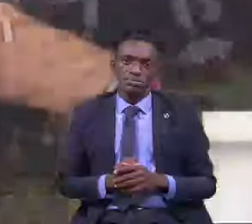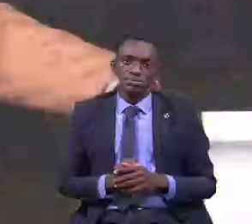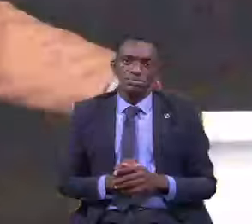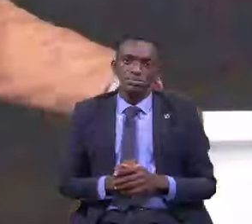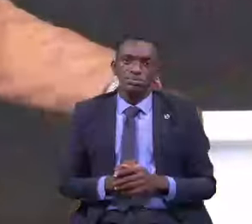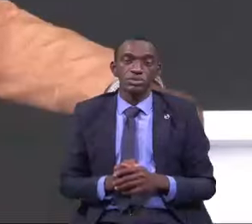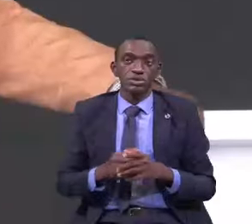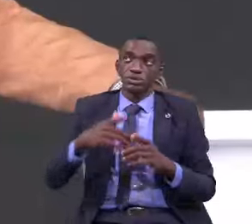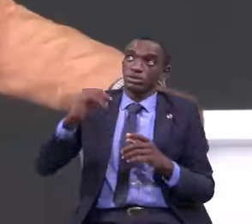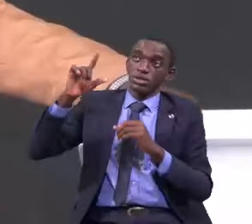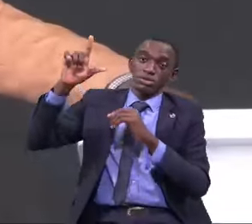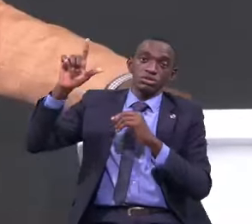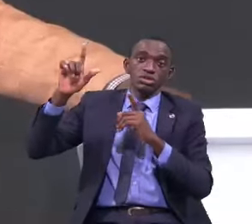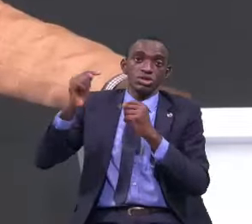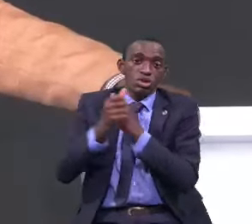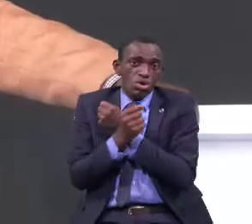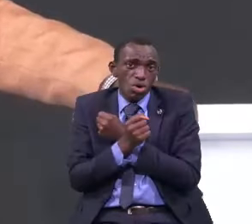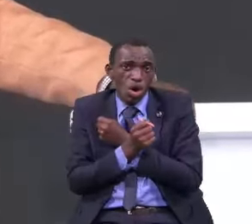The love of God is over you.